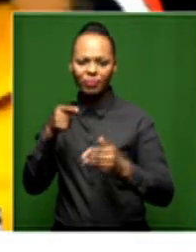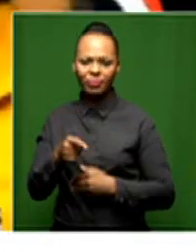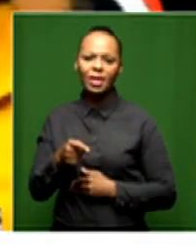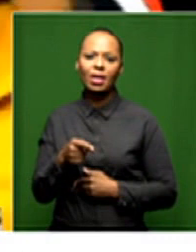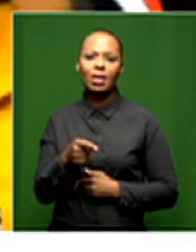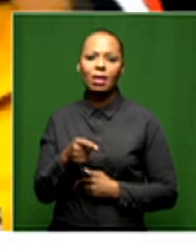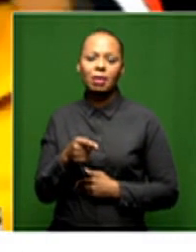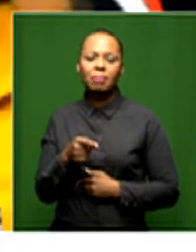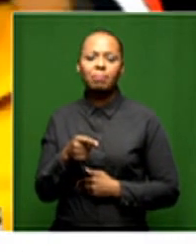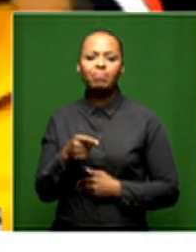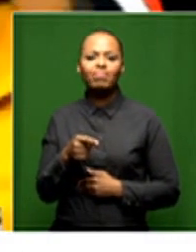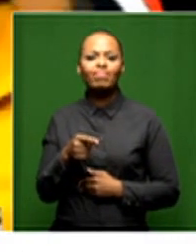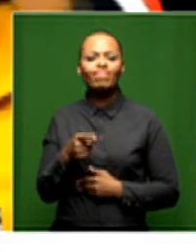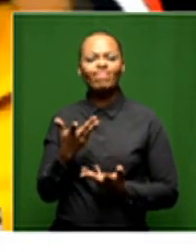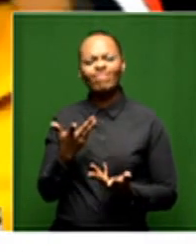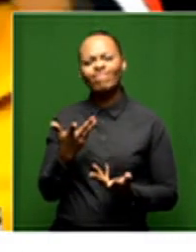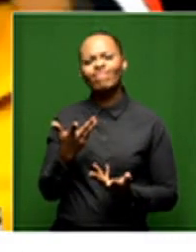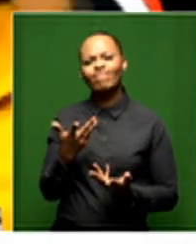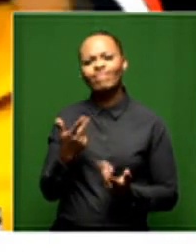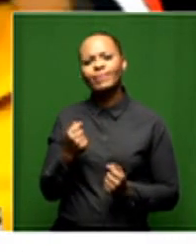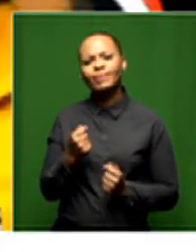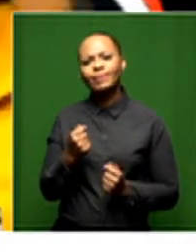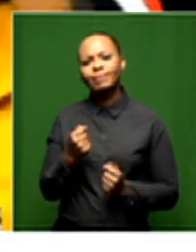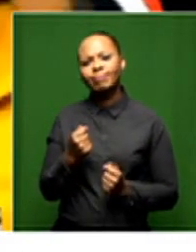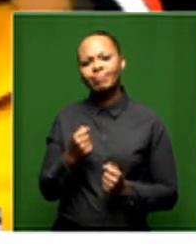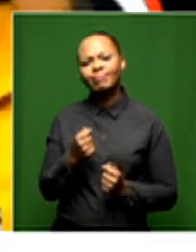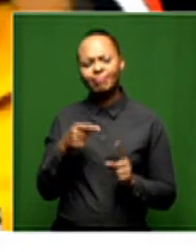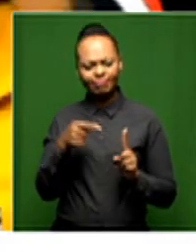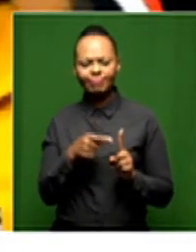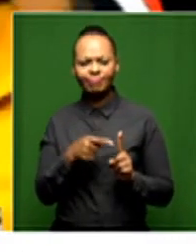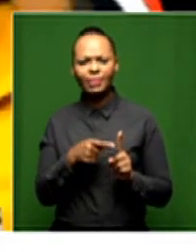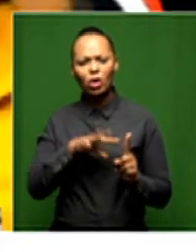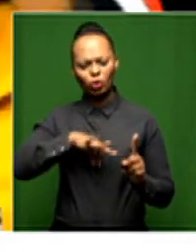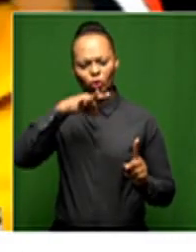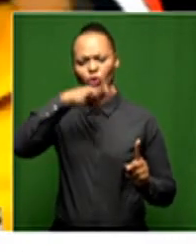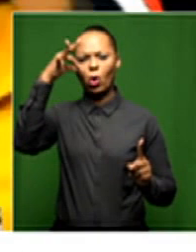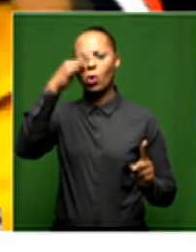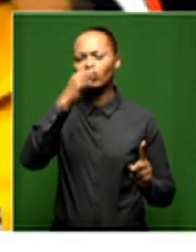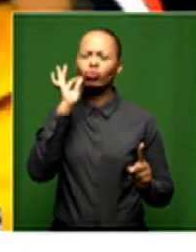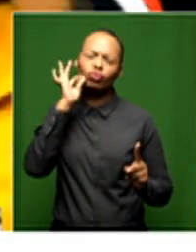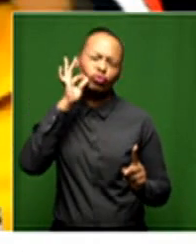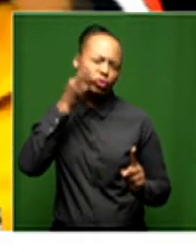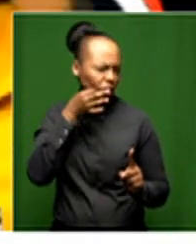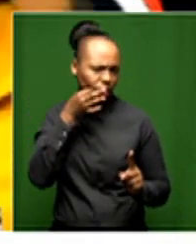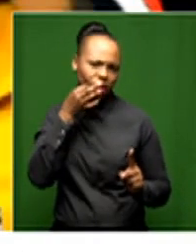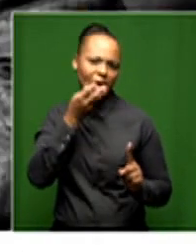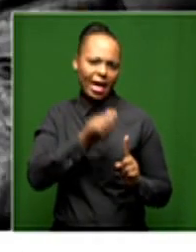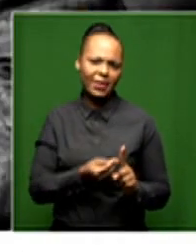Africa, laid a gentle soul. And what he meant to